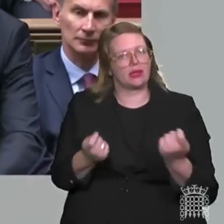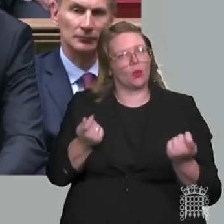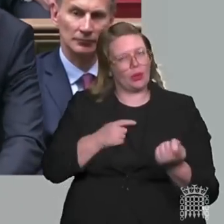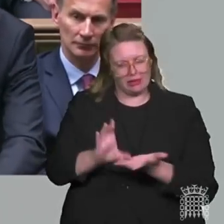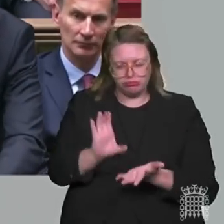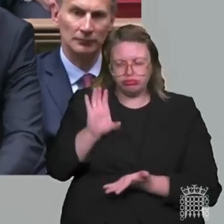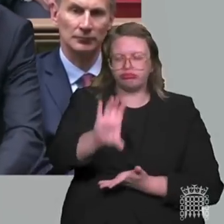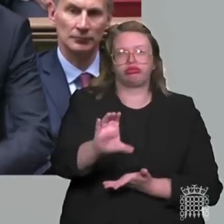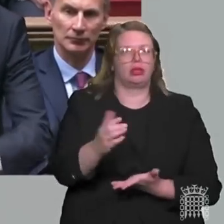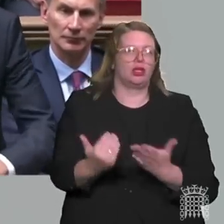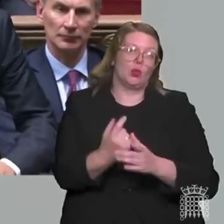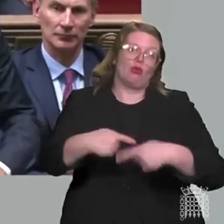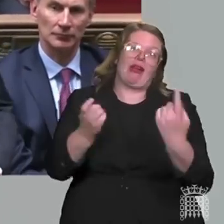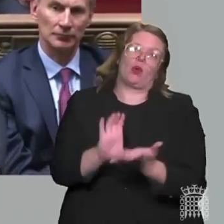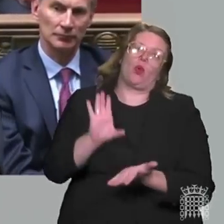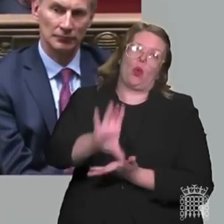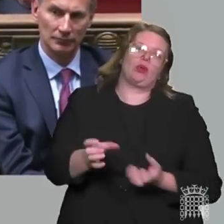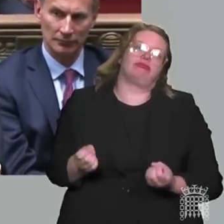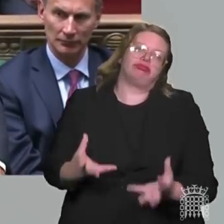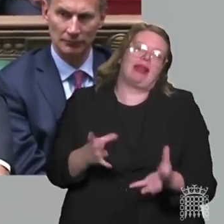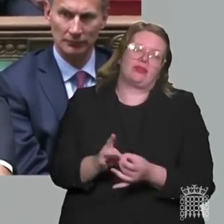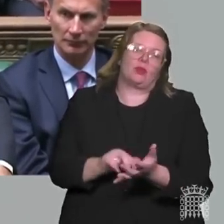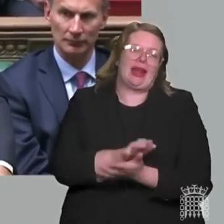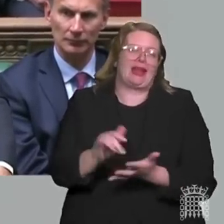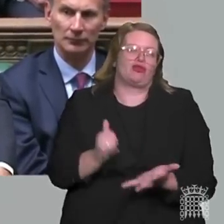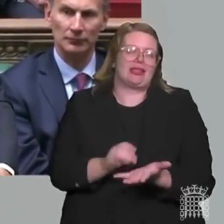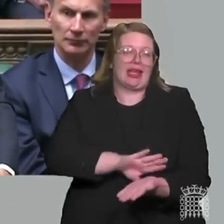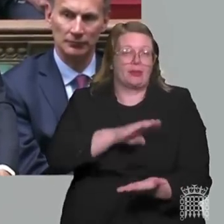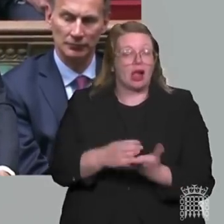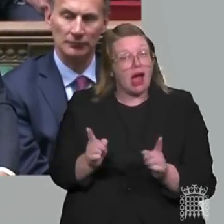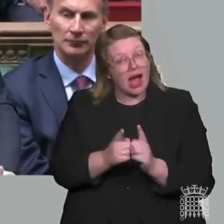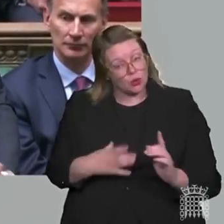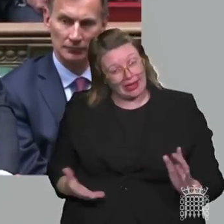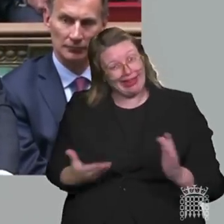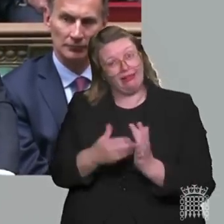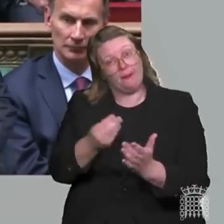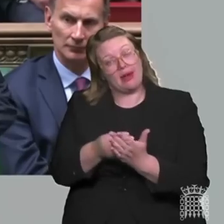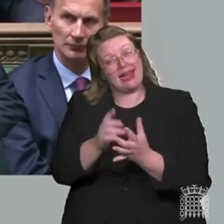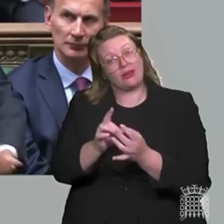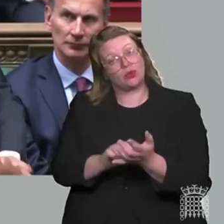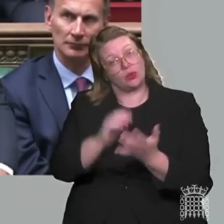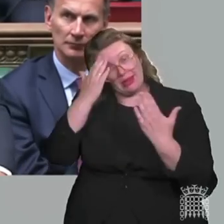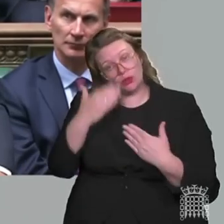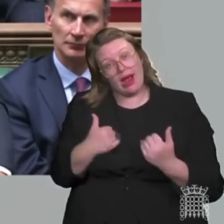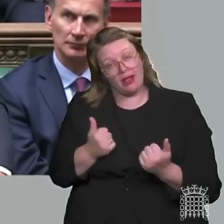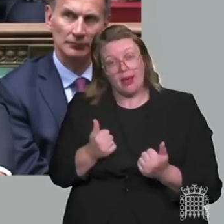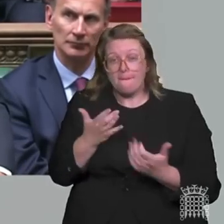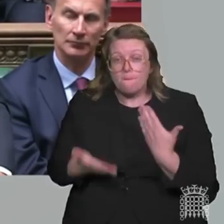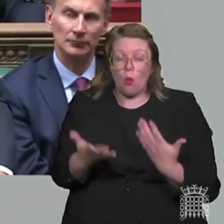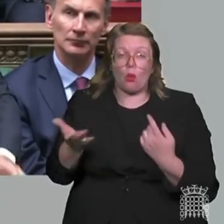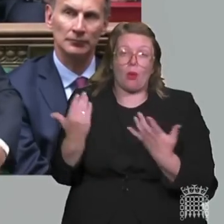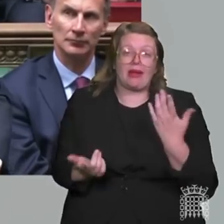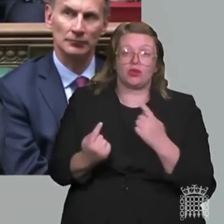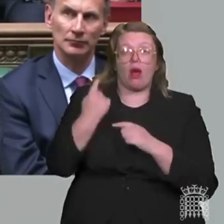capital, and particularly I can tell the honourable member that we're putting more money into mental health services and taking more action than any previous